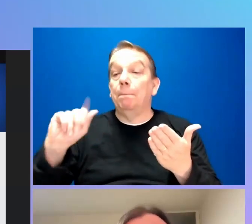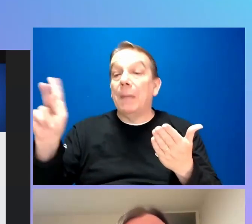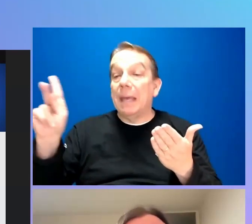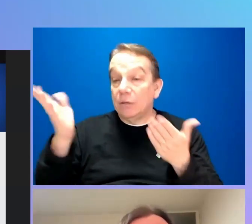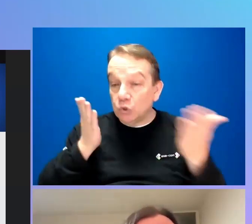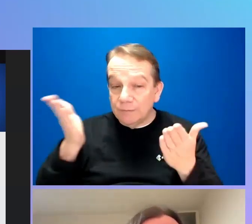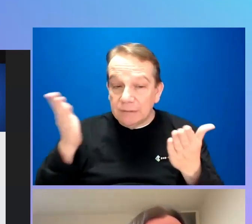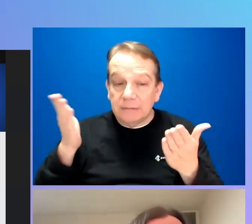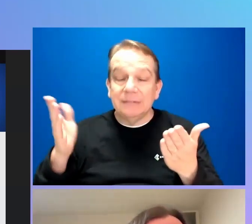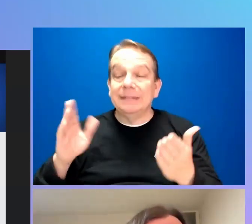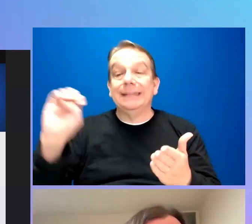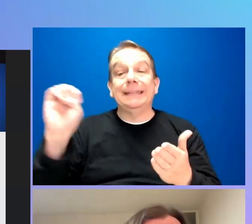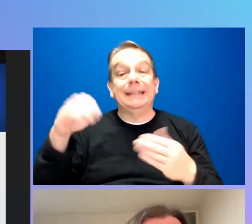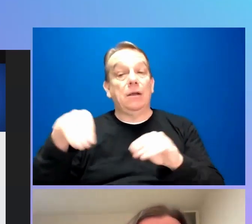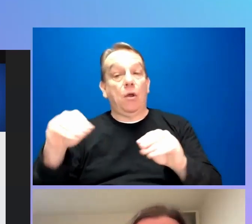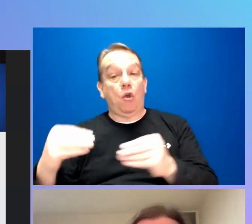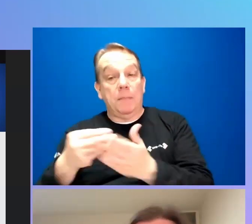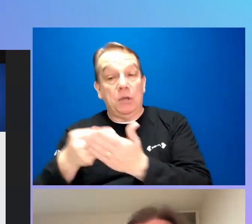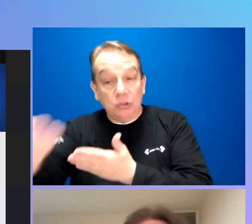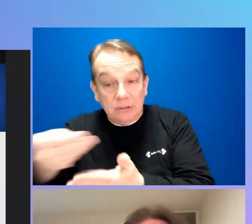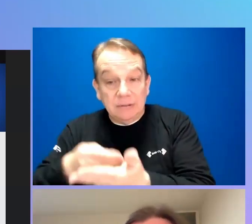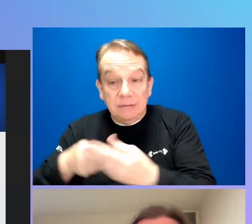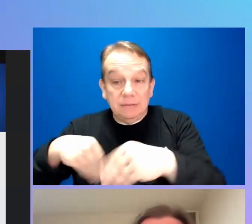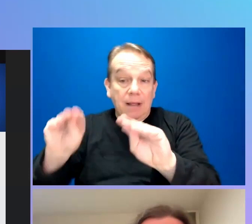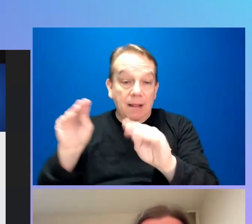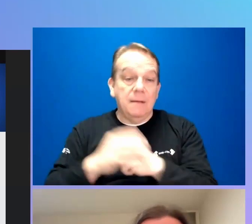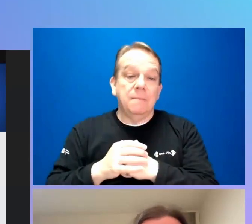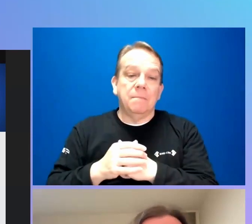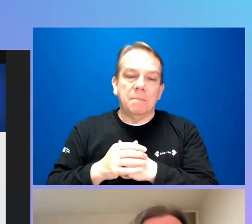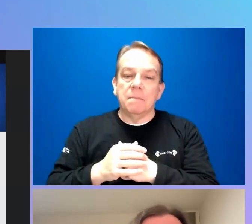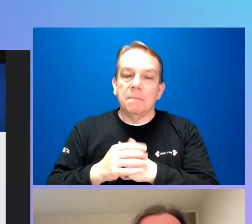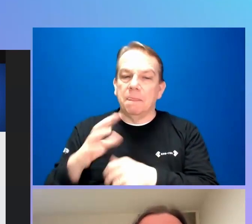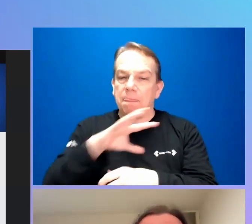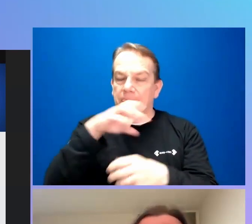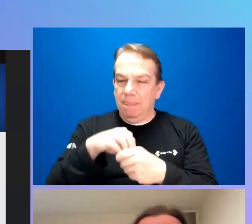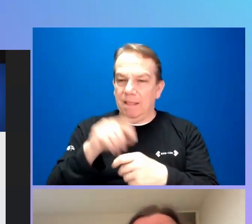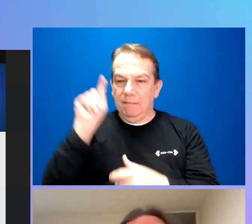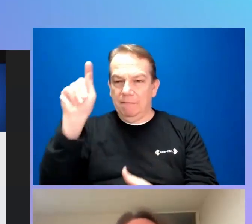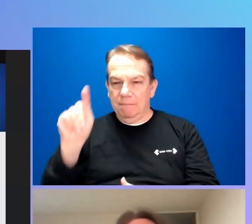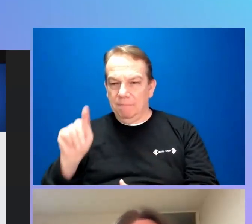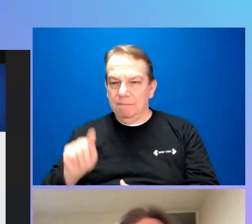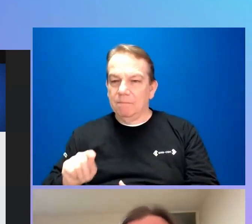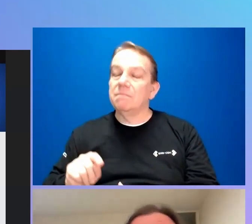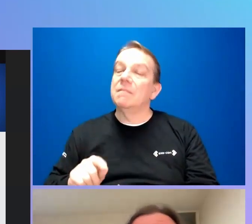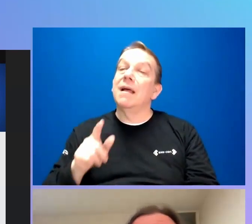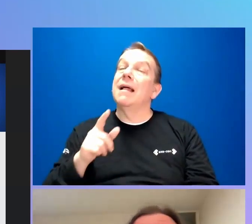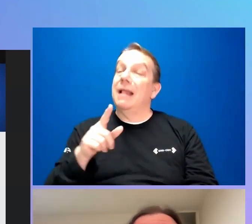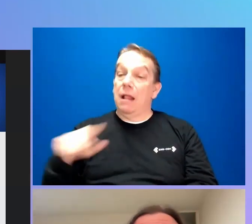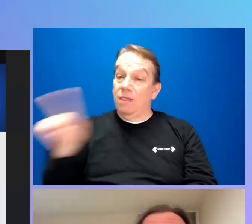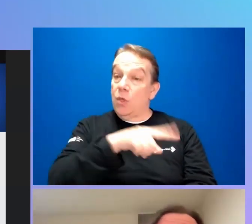services, e-commerce. And one of the things that is also part of that is the requirement to have an accessibility